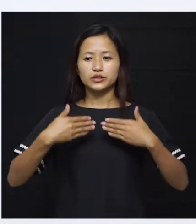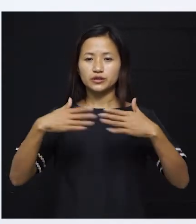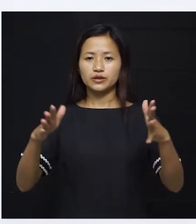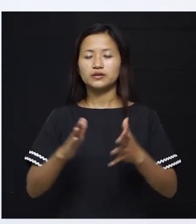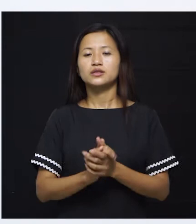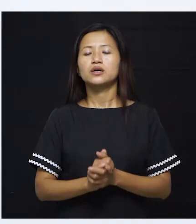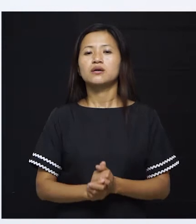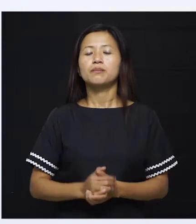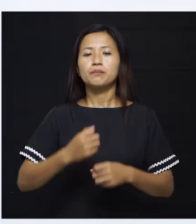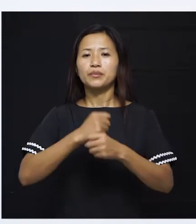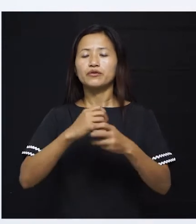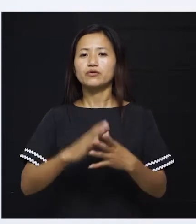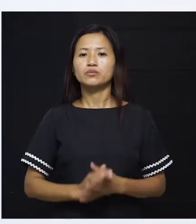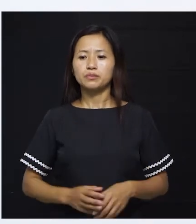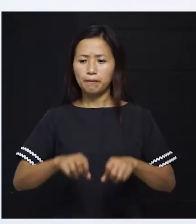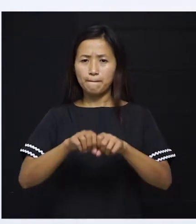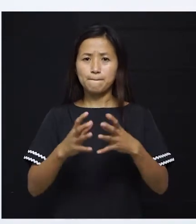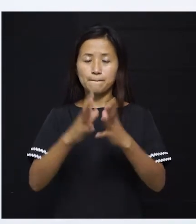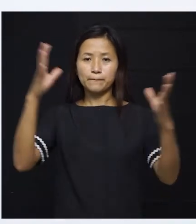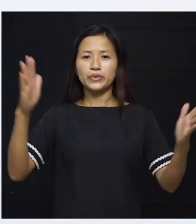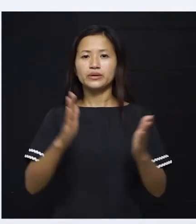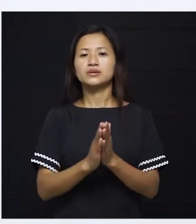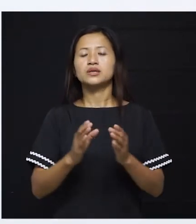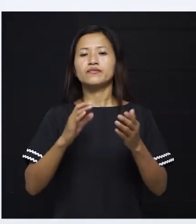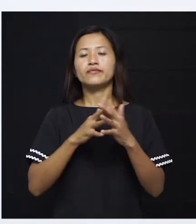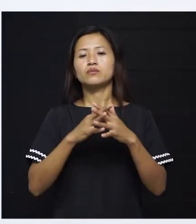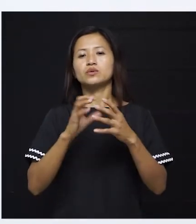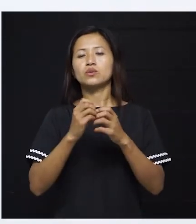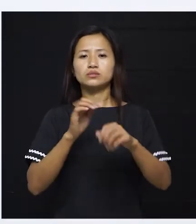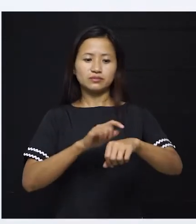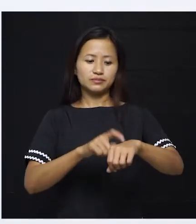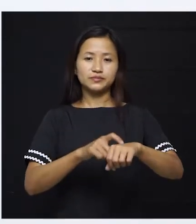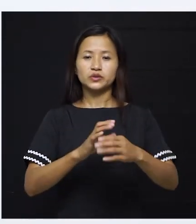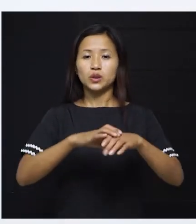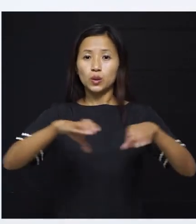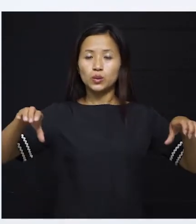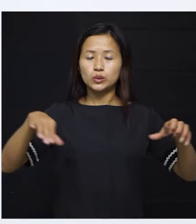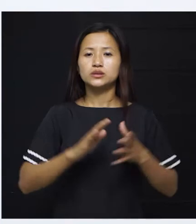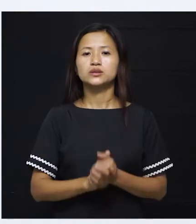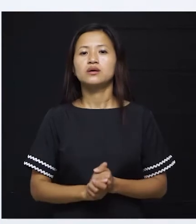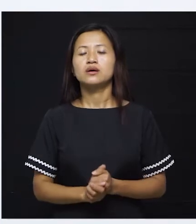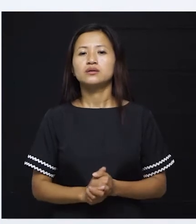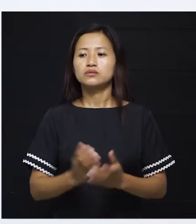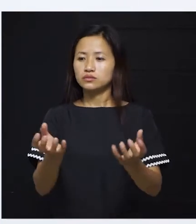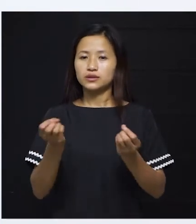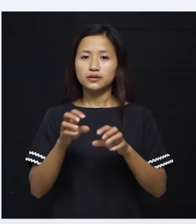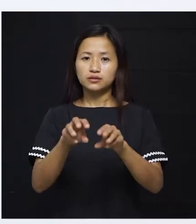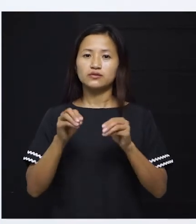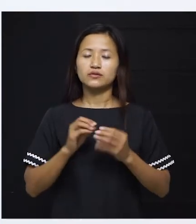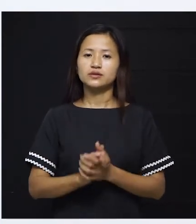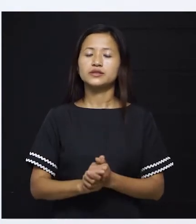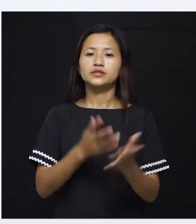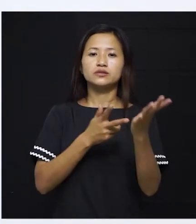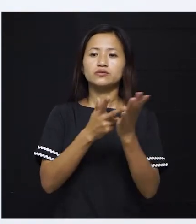big wood, from a single big wood, and these village gates are used to protect the